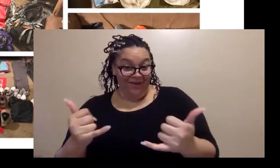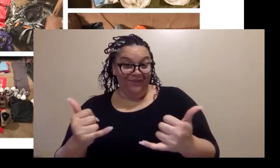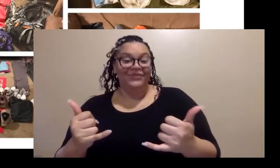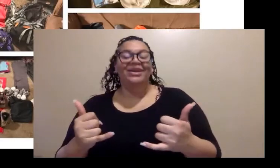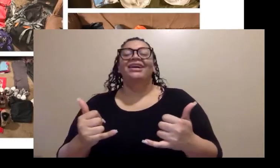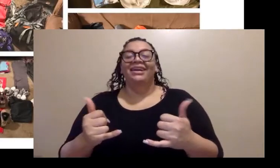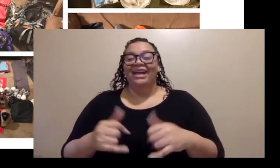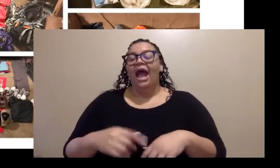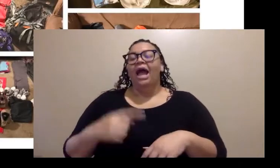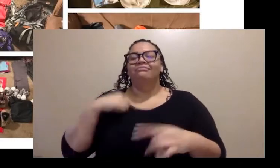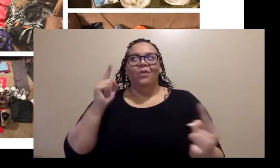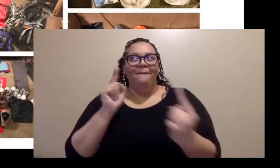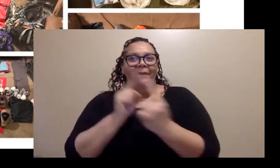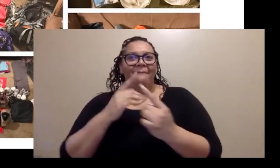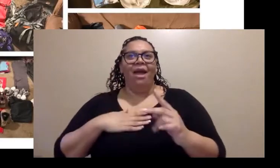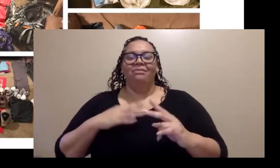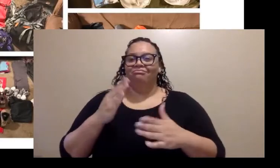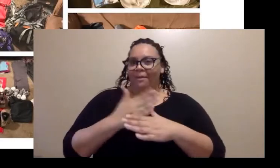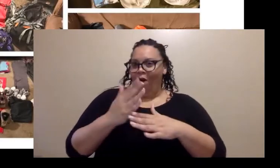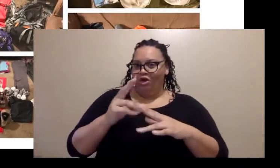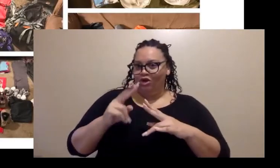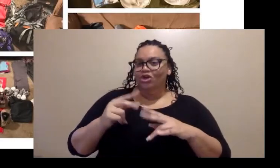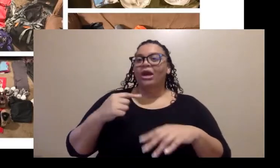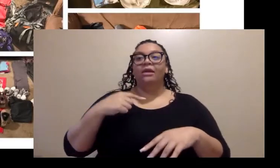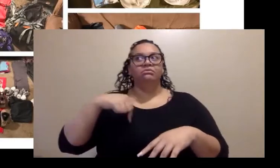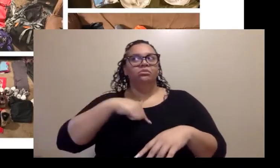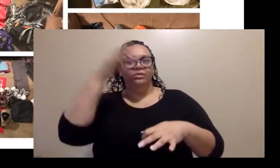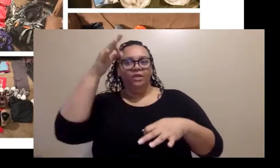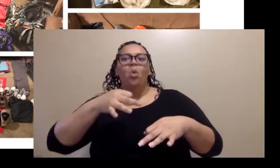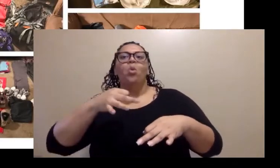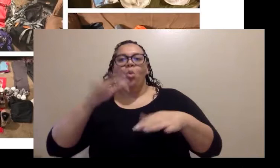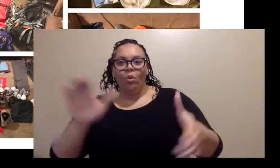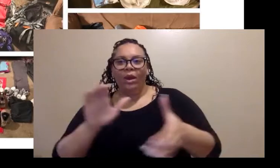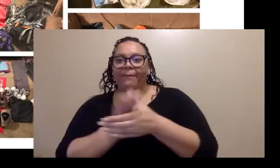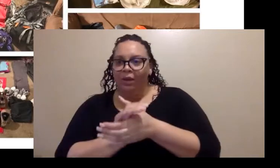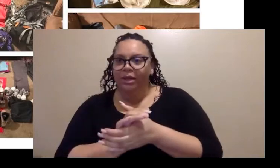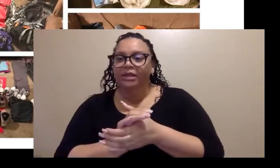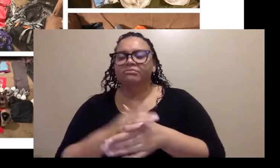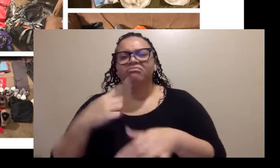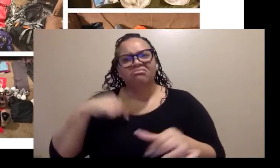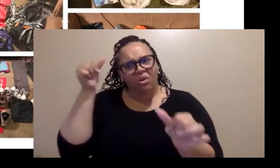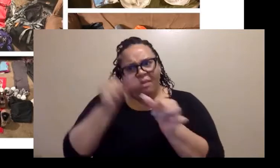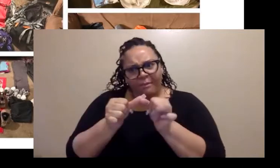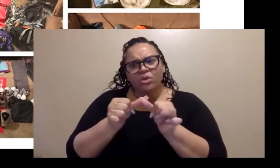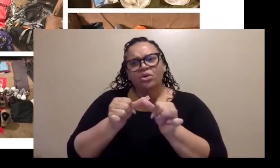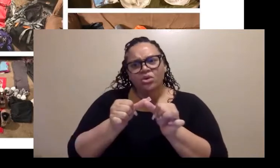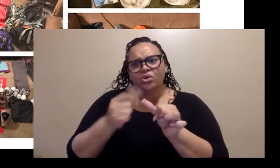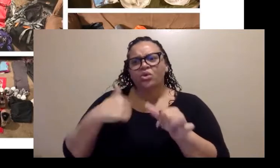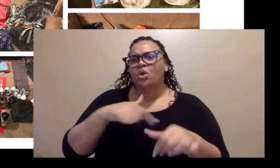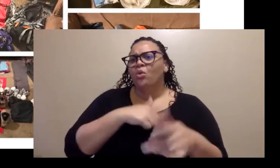and we were going to get married. And I remembered we wanted to